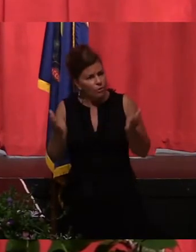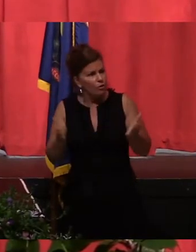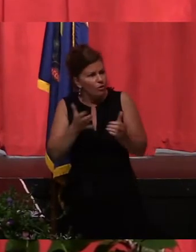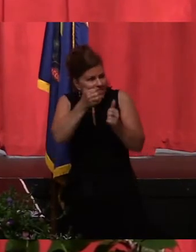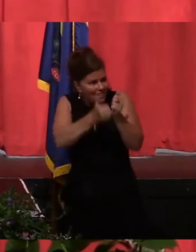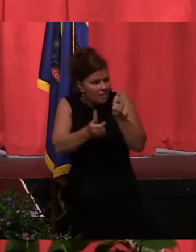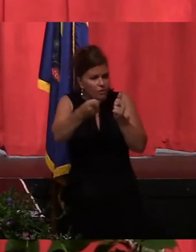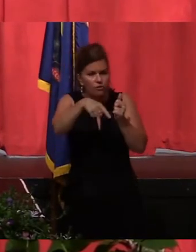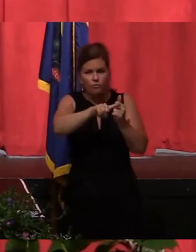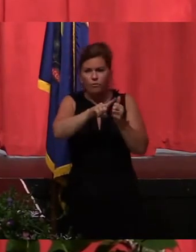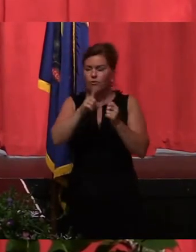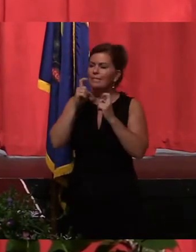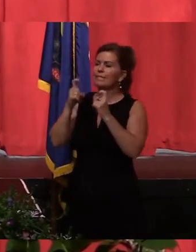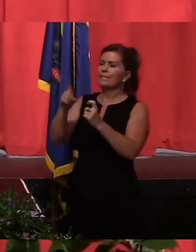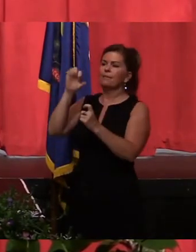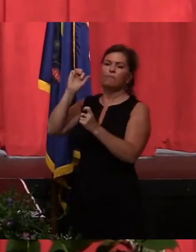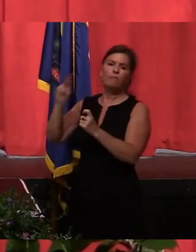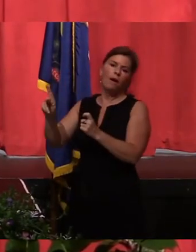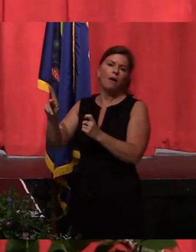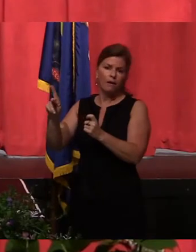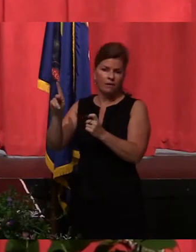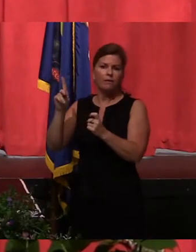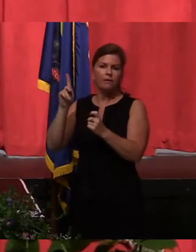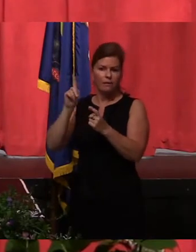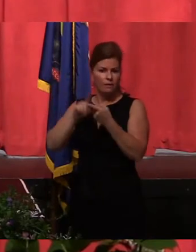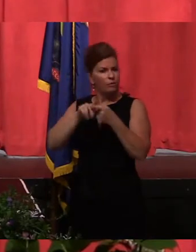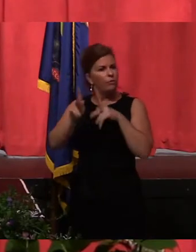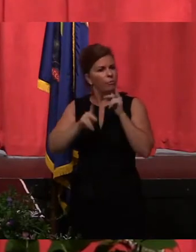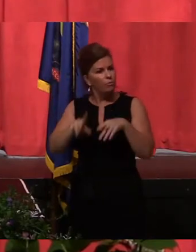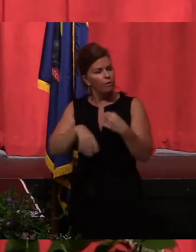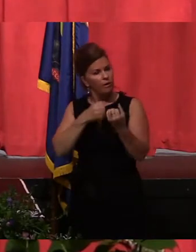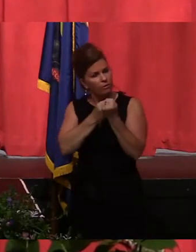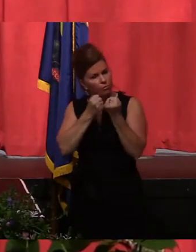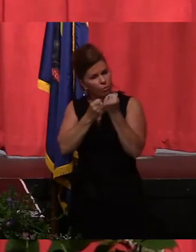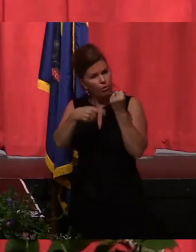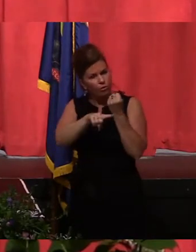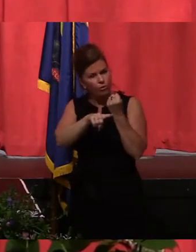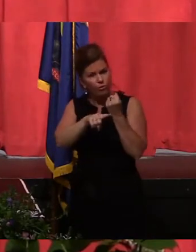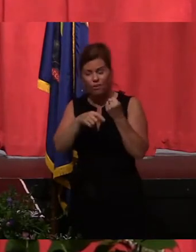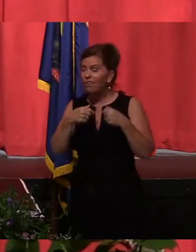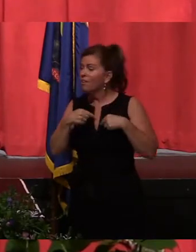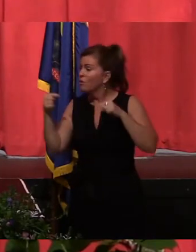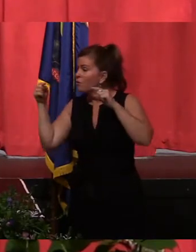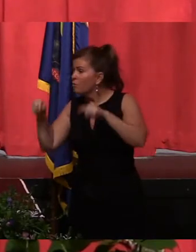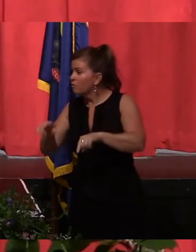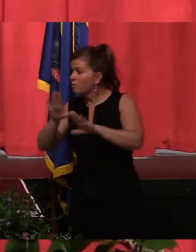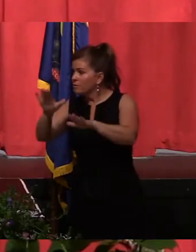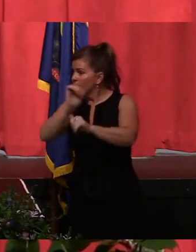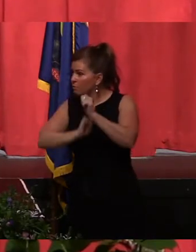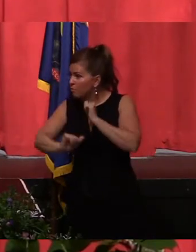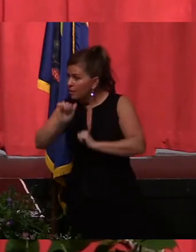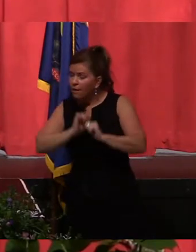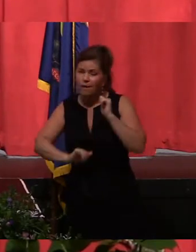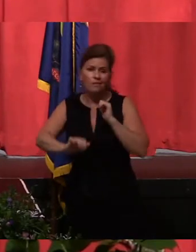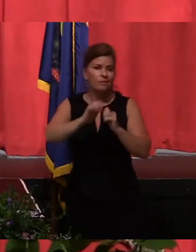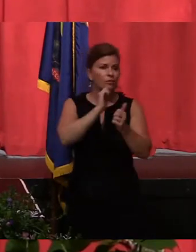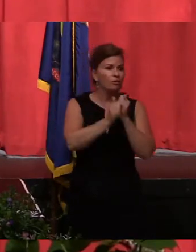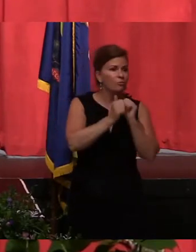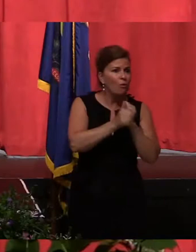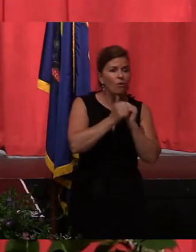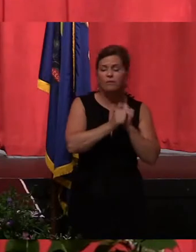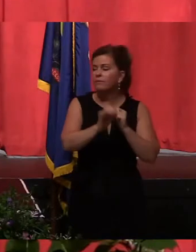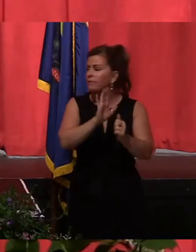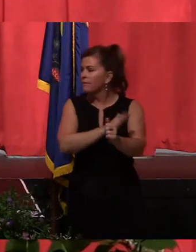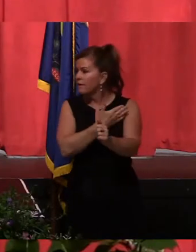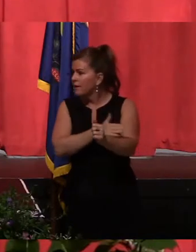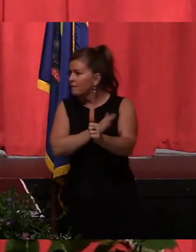community that has supported you throughout your education. This community has attended your plays, your concerts, your sporting events, and served as